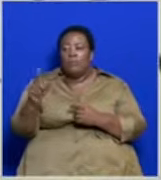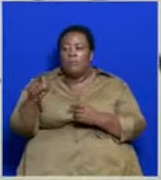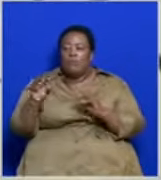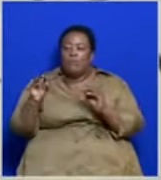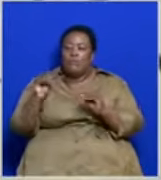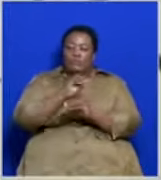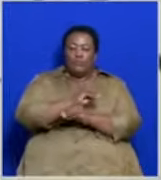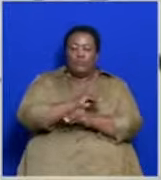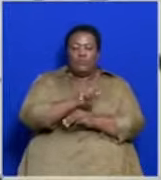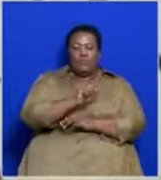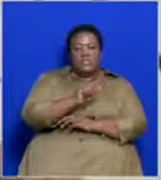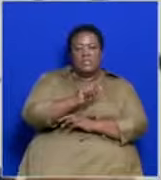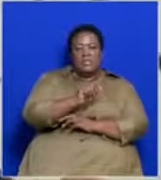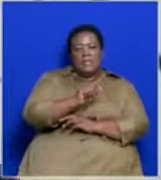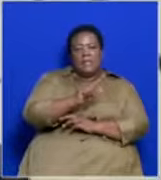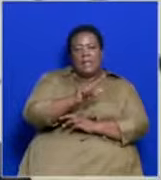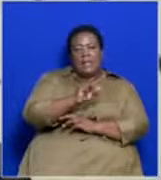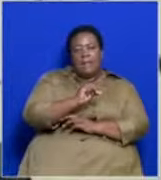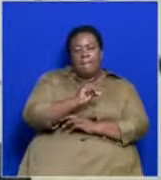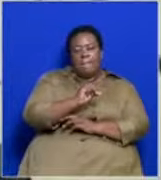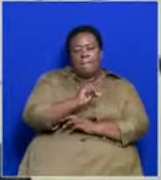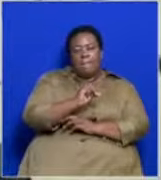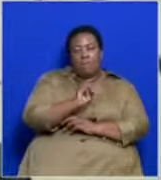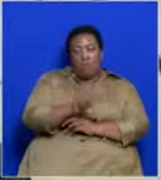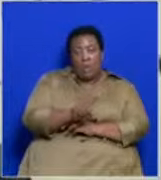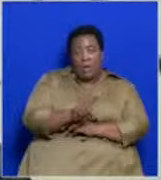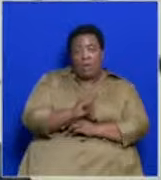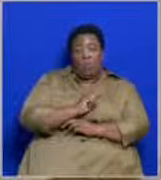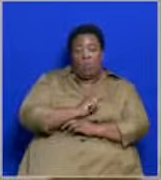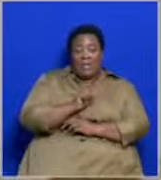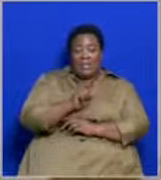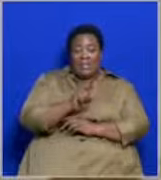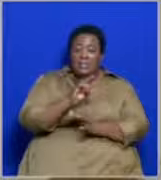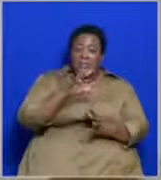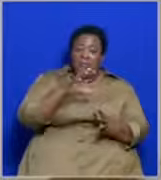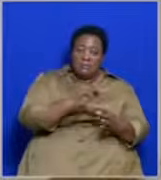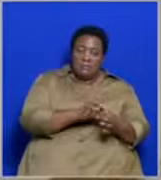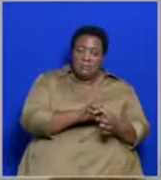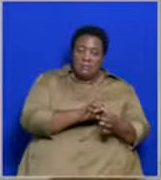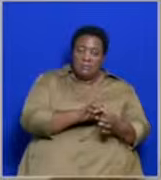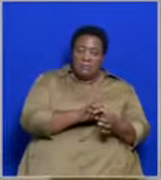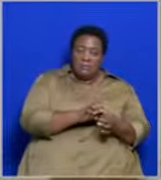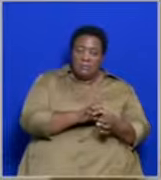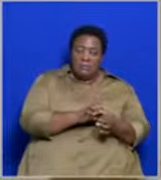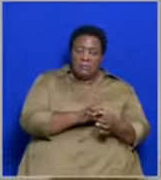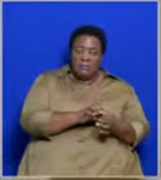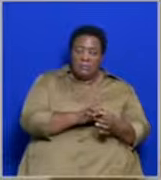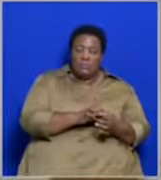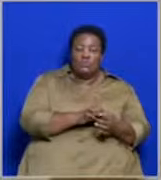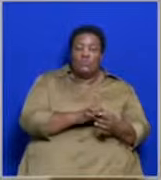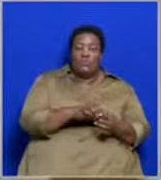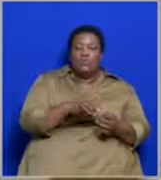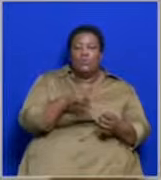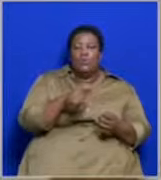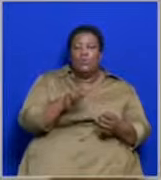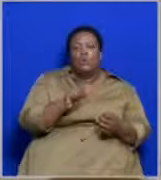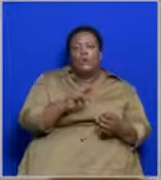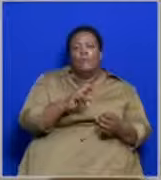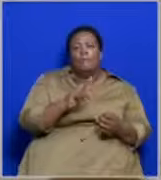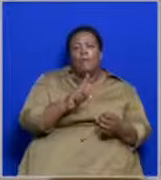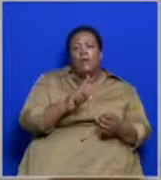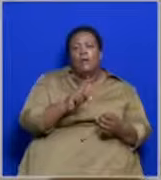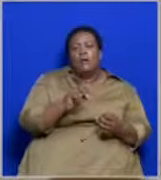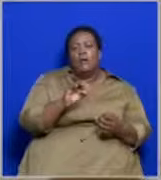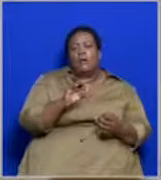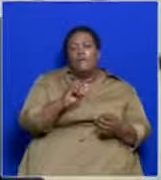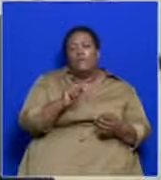respect of the Patfontaine case, at least if the date that Brigadier Mkhwanazi reference is anything to go by.